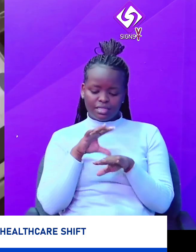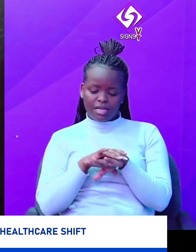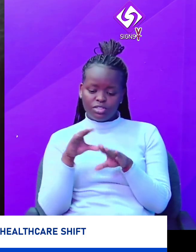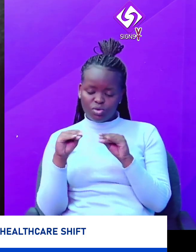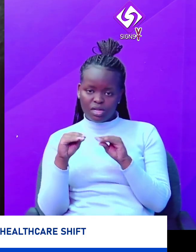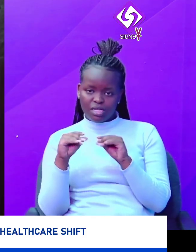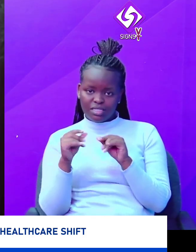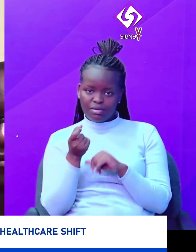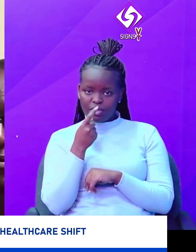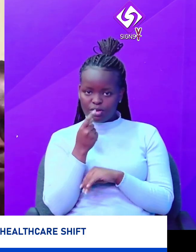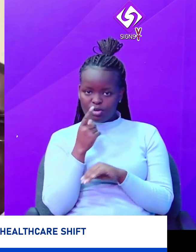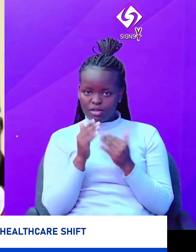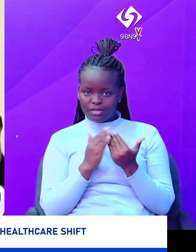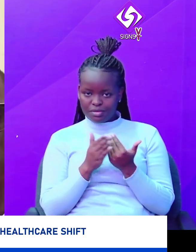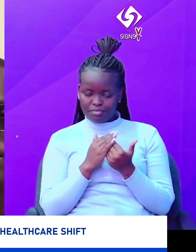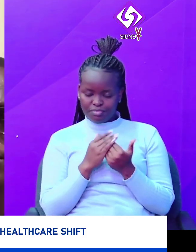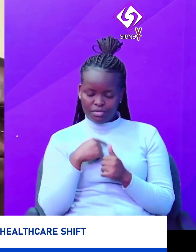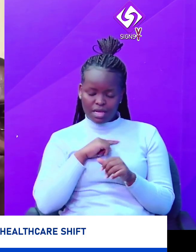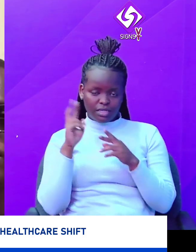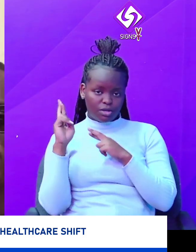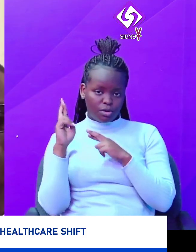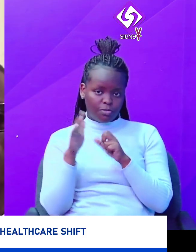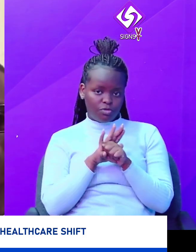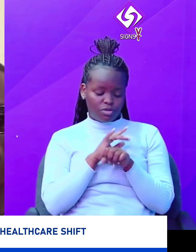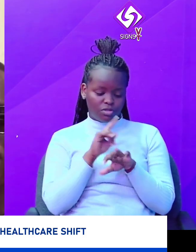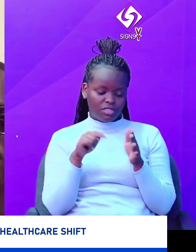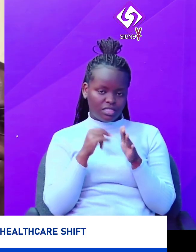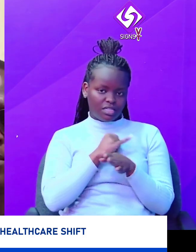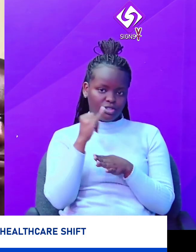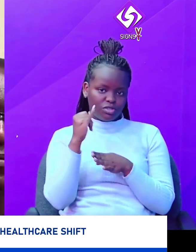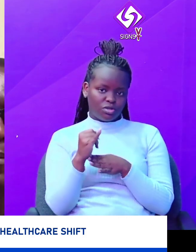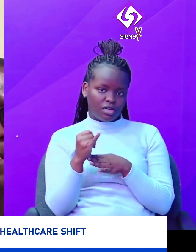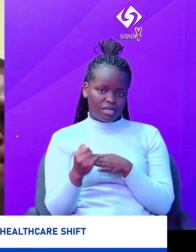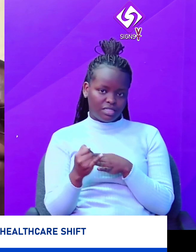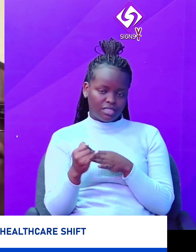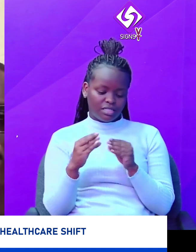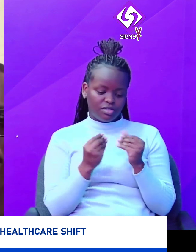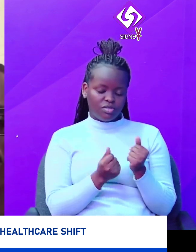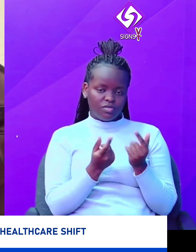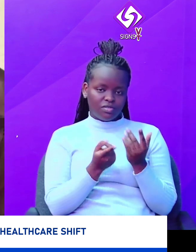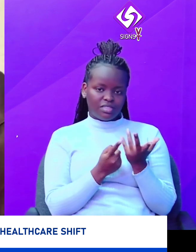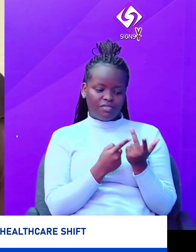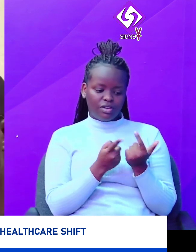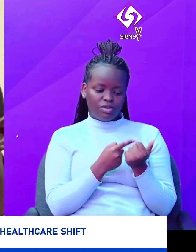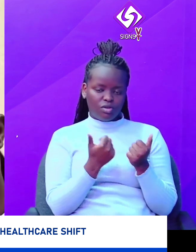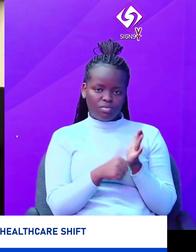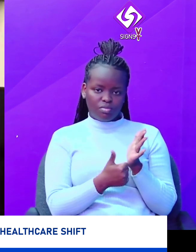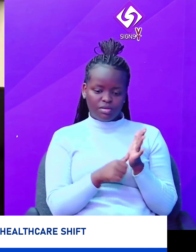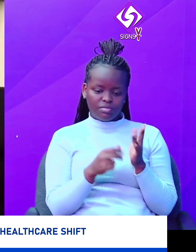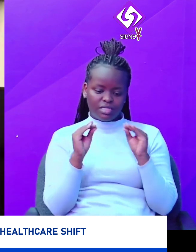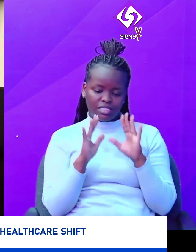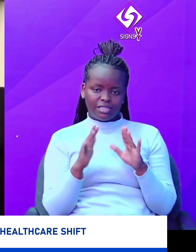medical care. We are hopeful that this insurance cover is going to solve several problems where teachers have been struggling in